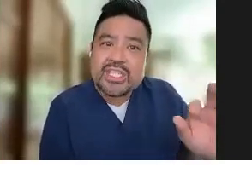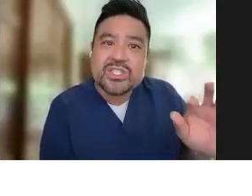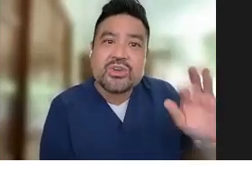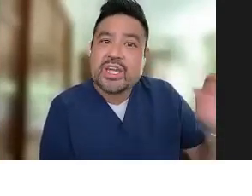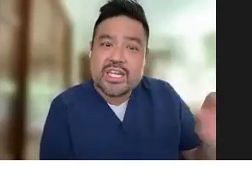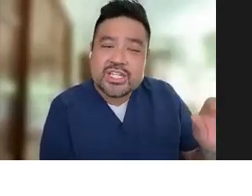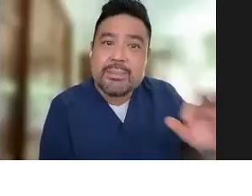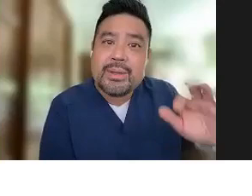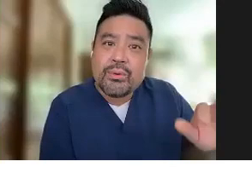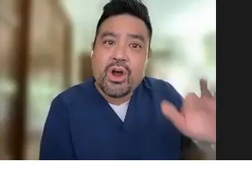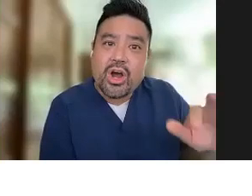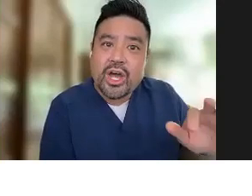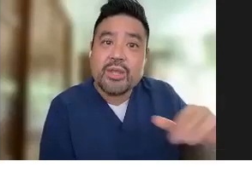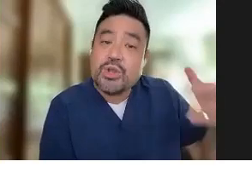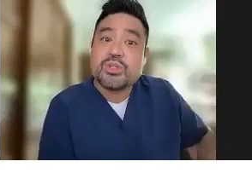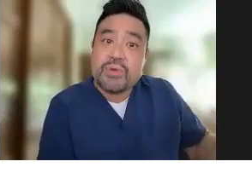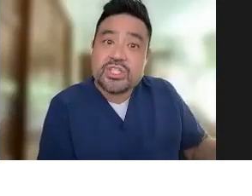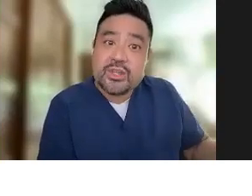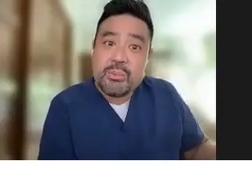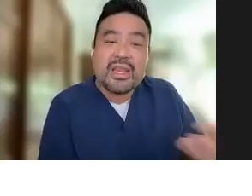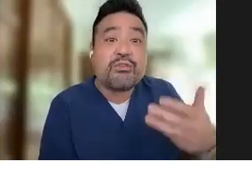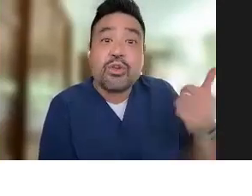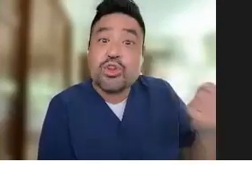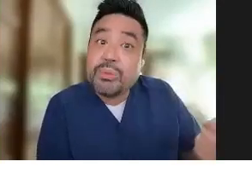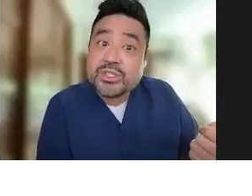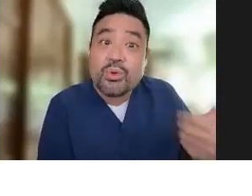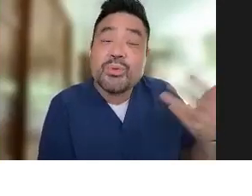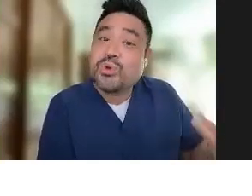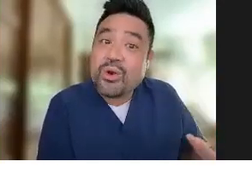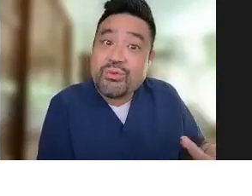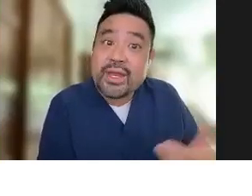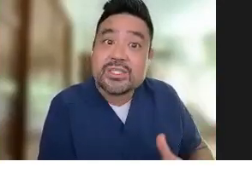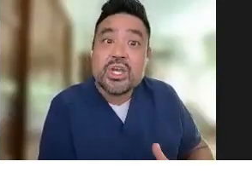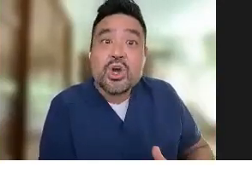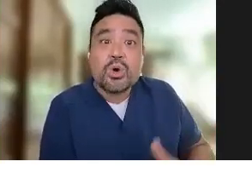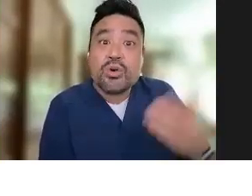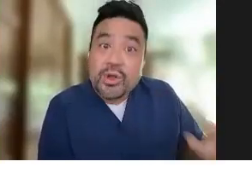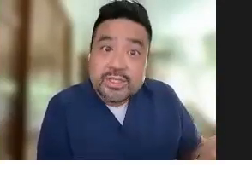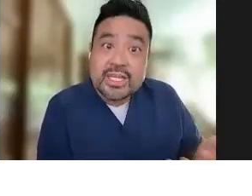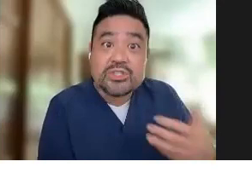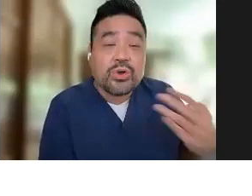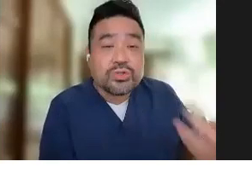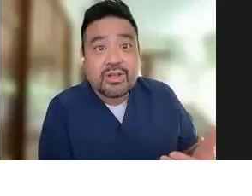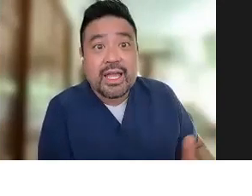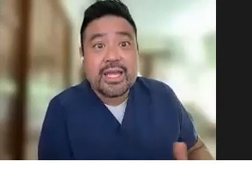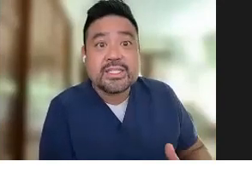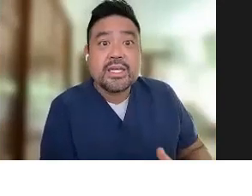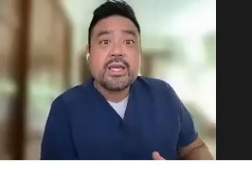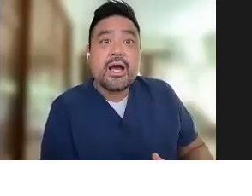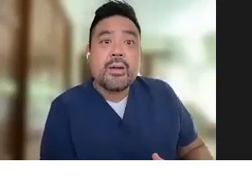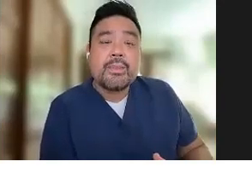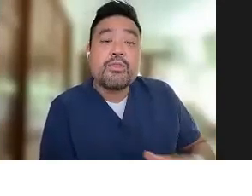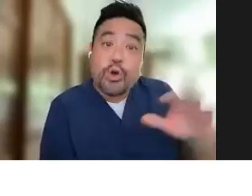of medications, there are conditions that people are on immunosuppression therapy, like for lupus, rheumatoid arthritis, or Crohn's disease or ulcerative